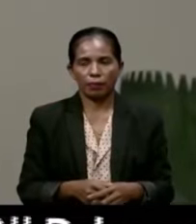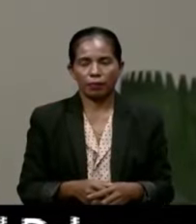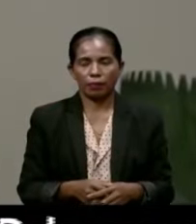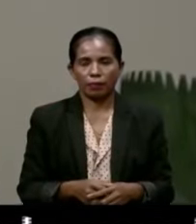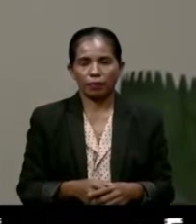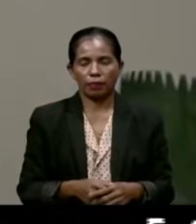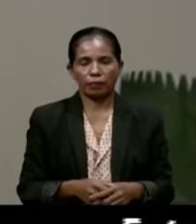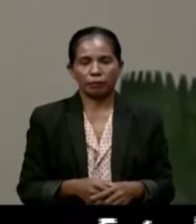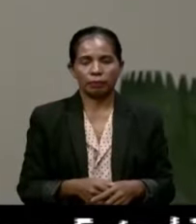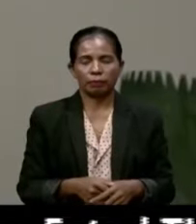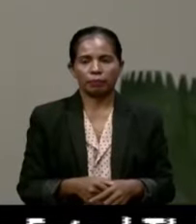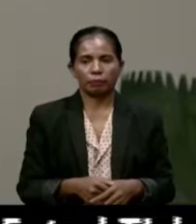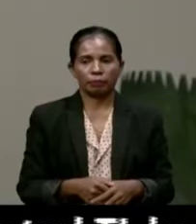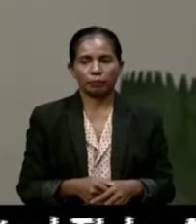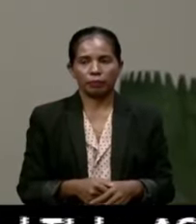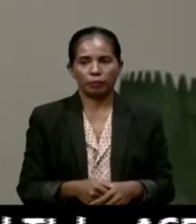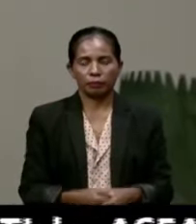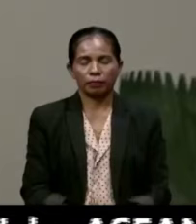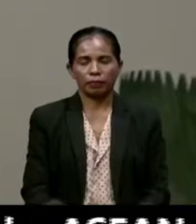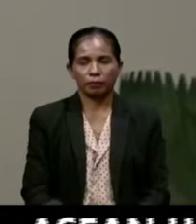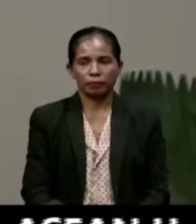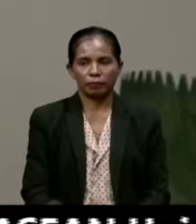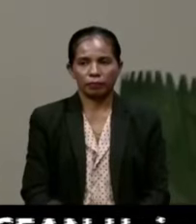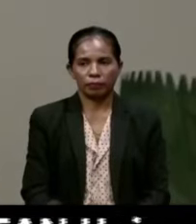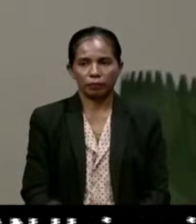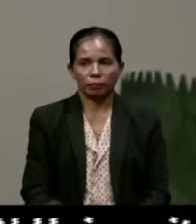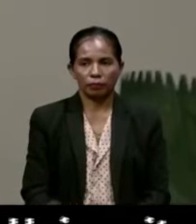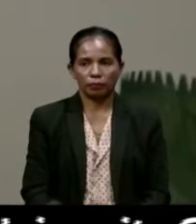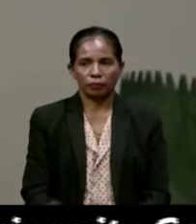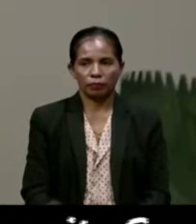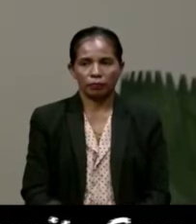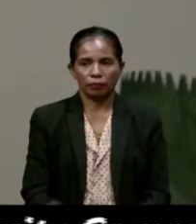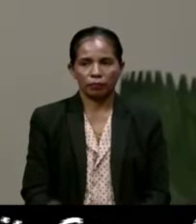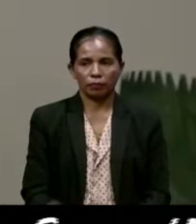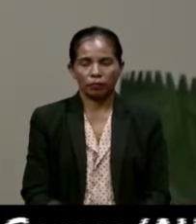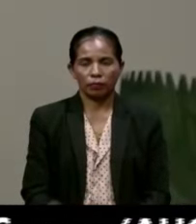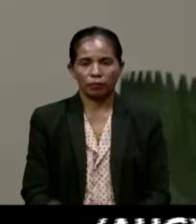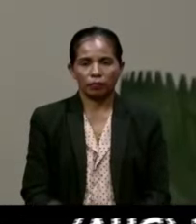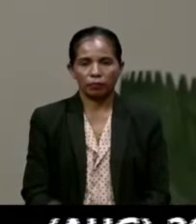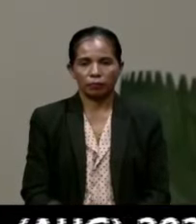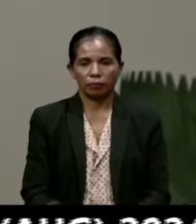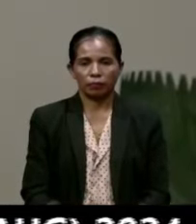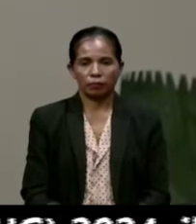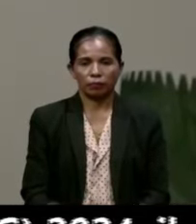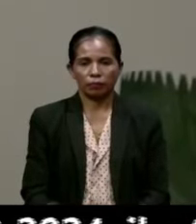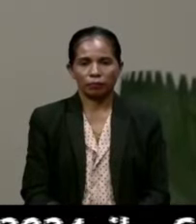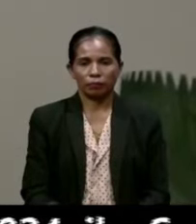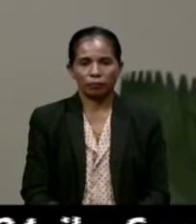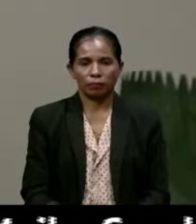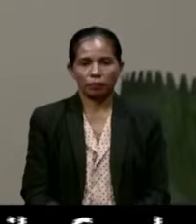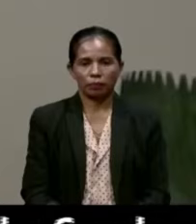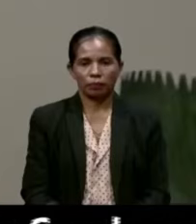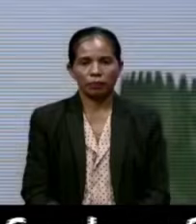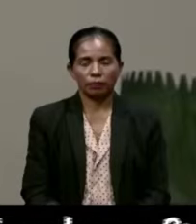develop the resources in Timor Leste. Our teams are already having some success in the field, and I also like to thank our